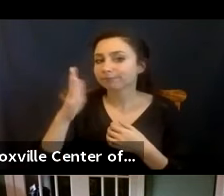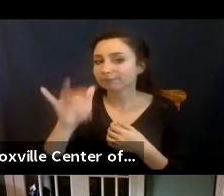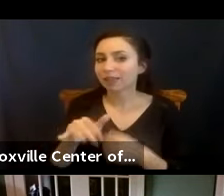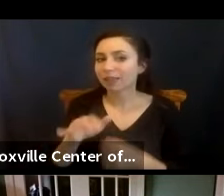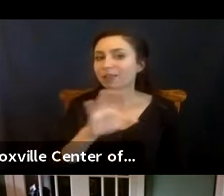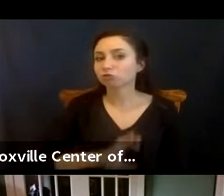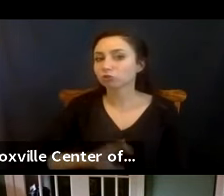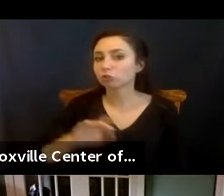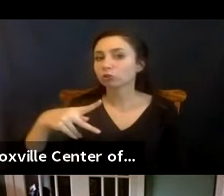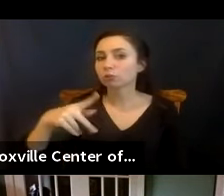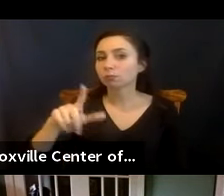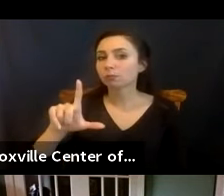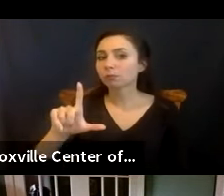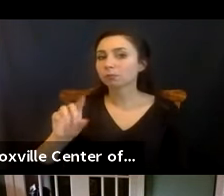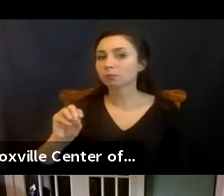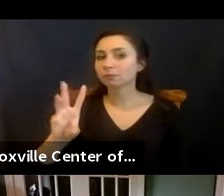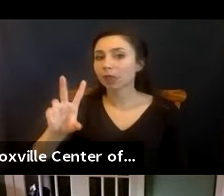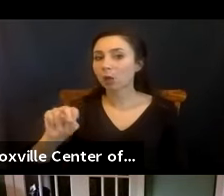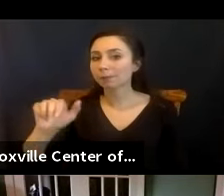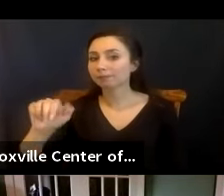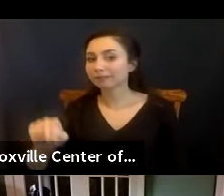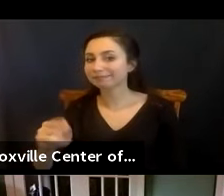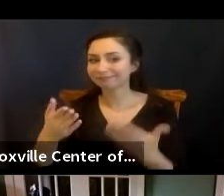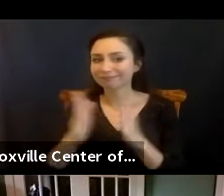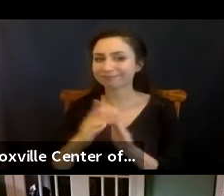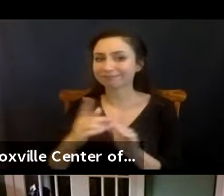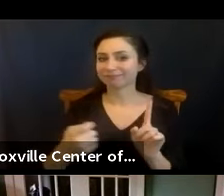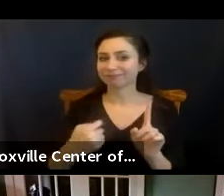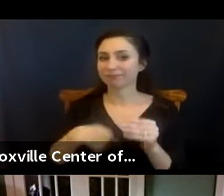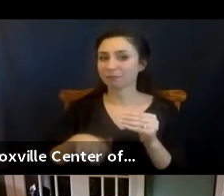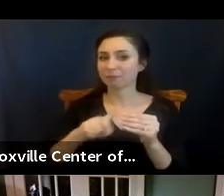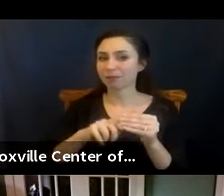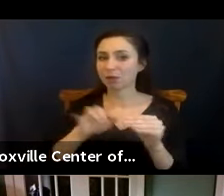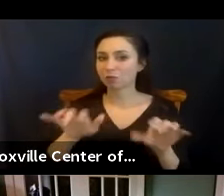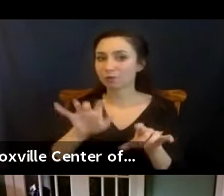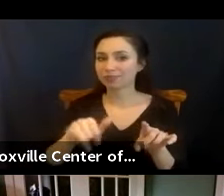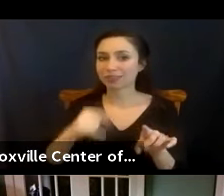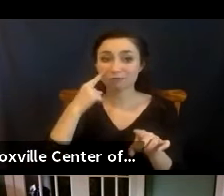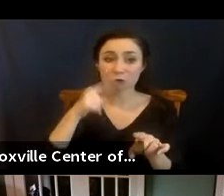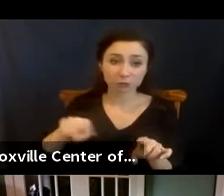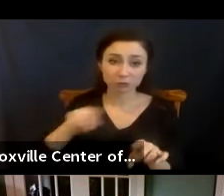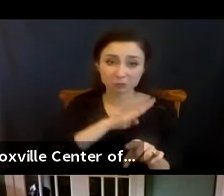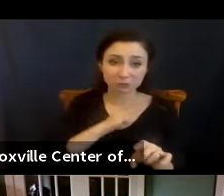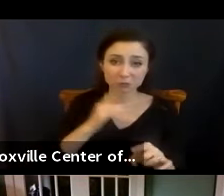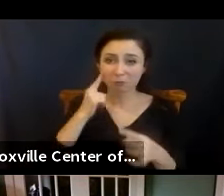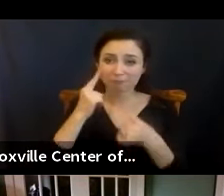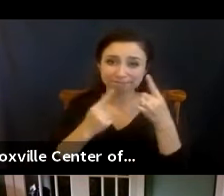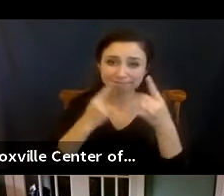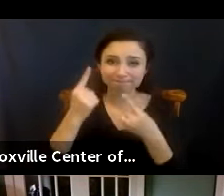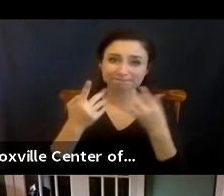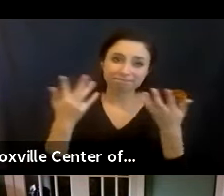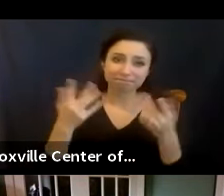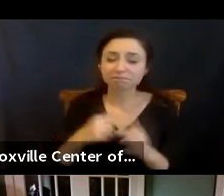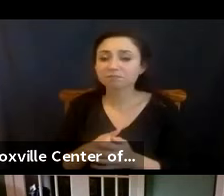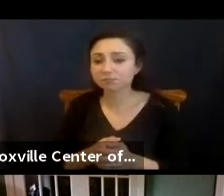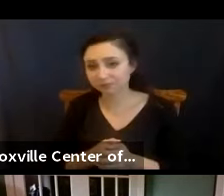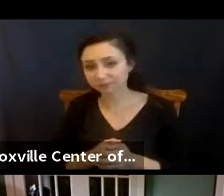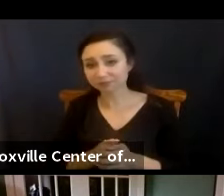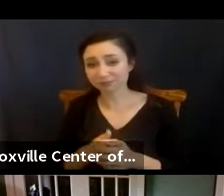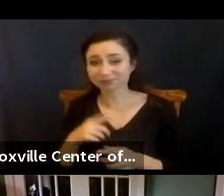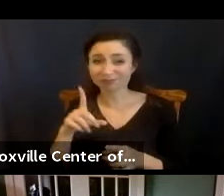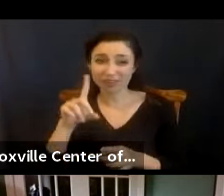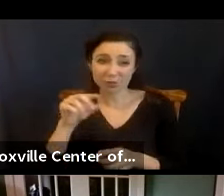ask about doing that, and for this board's consideration, it's really. But I do think